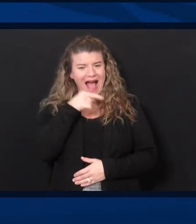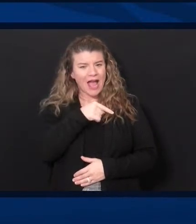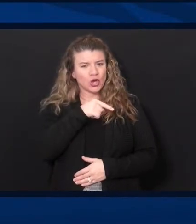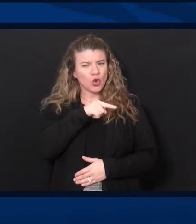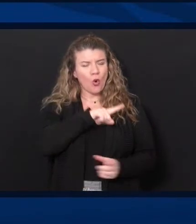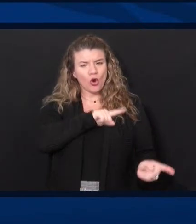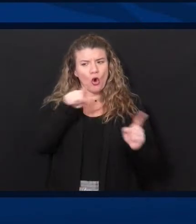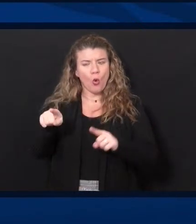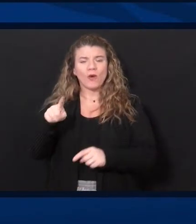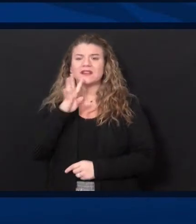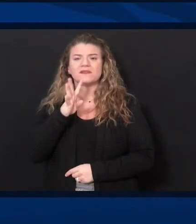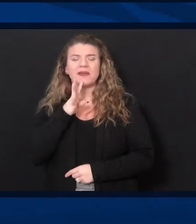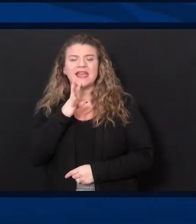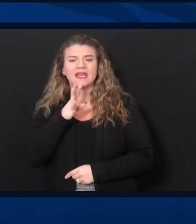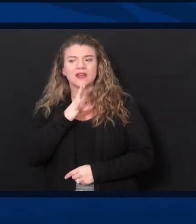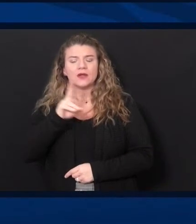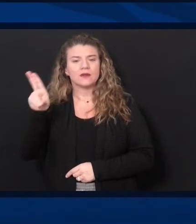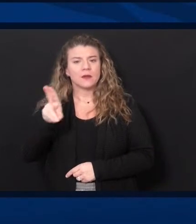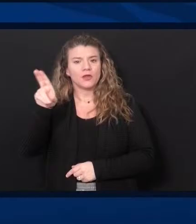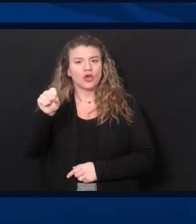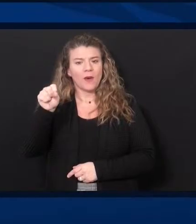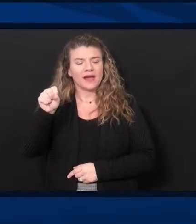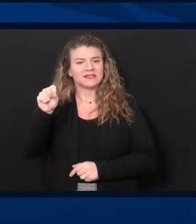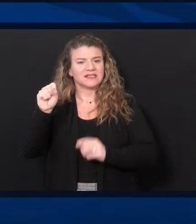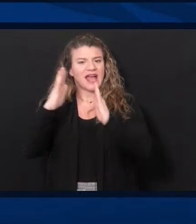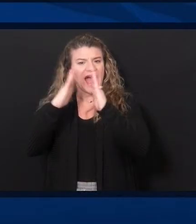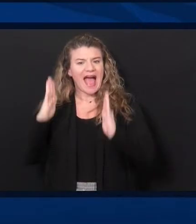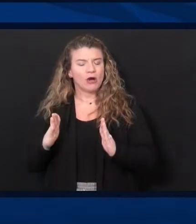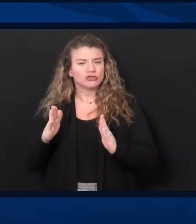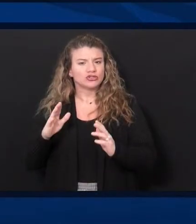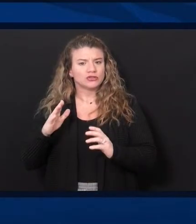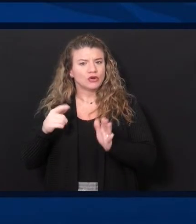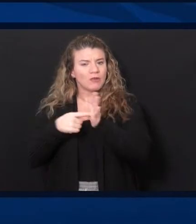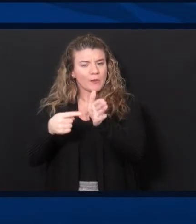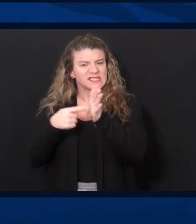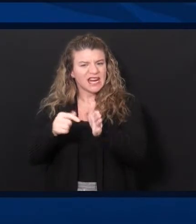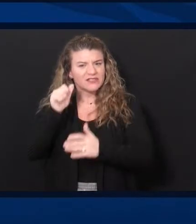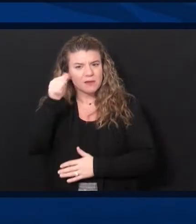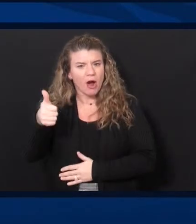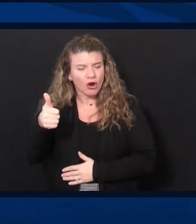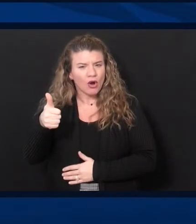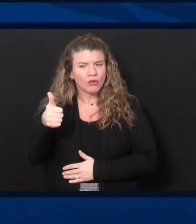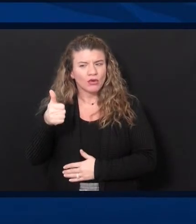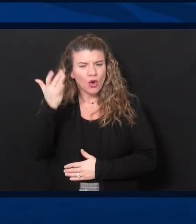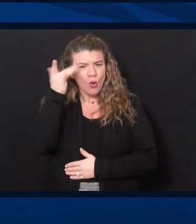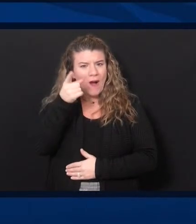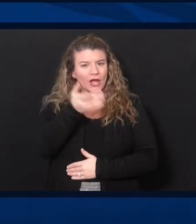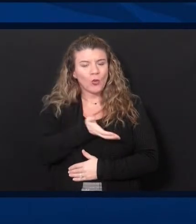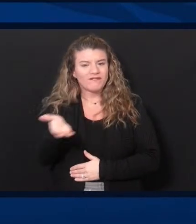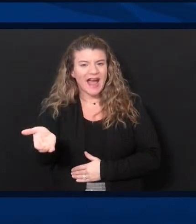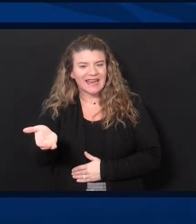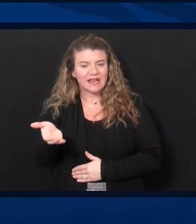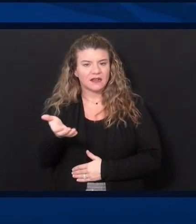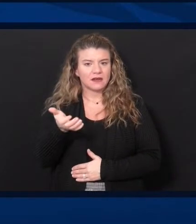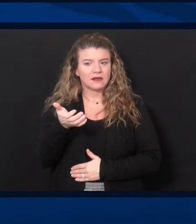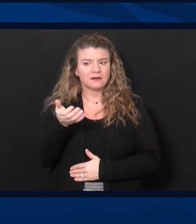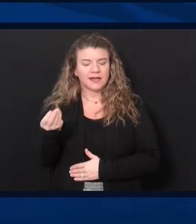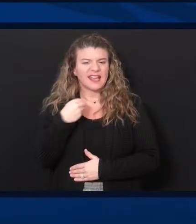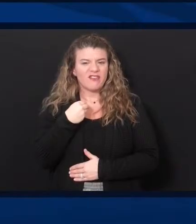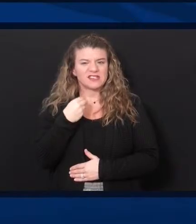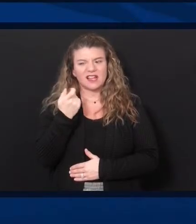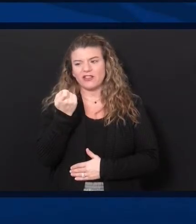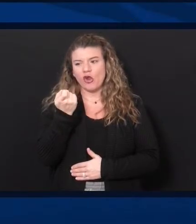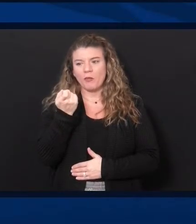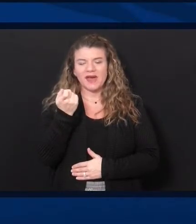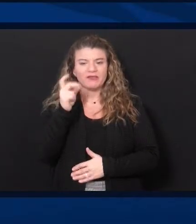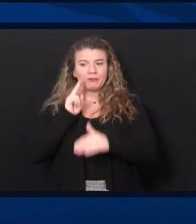to U.S. House representatives tomorrow, why you were invited, and give us a preview of